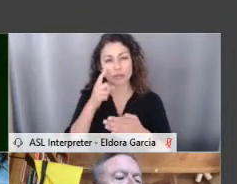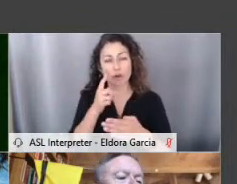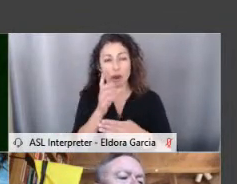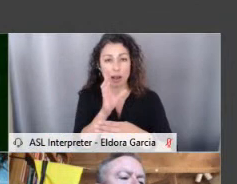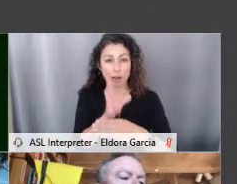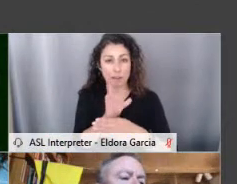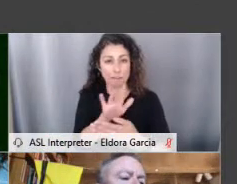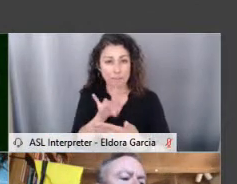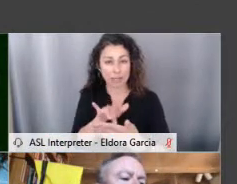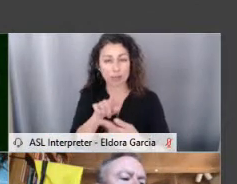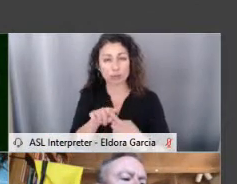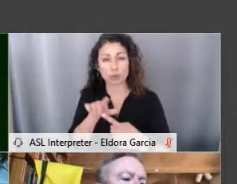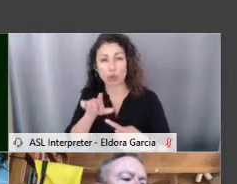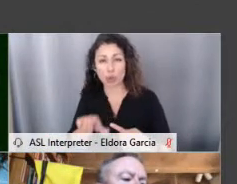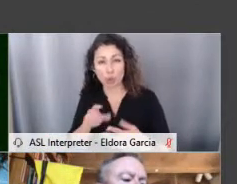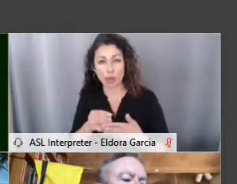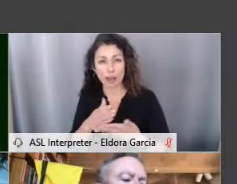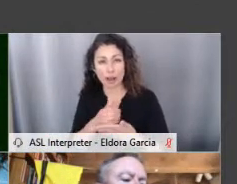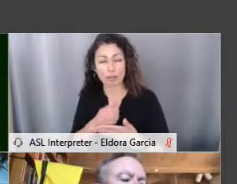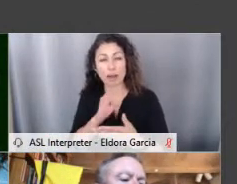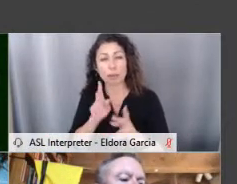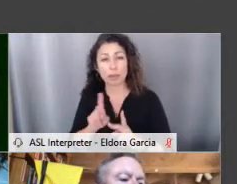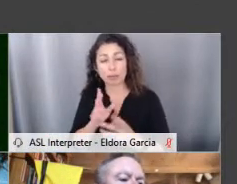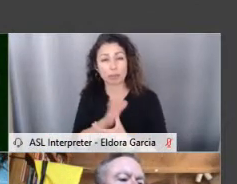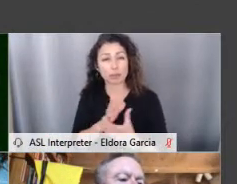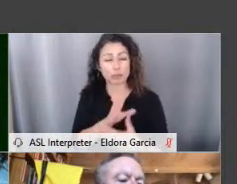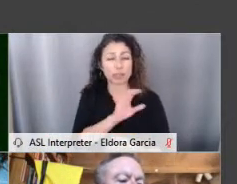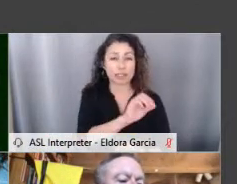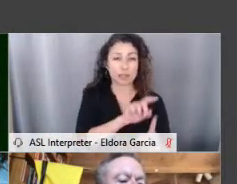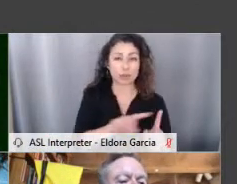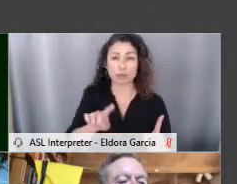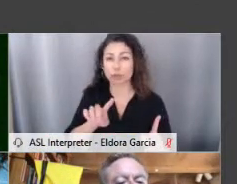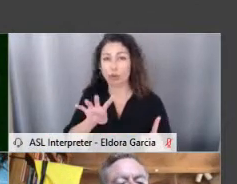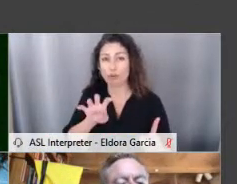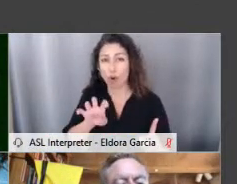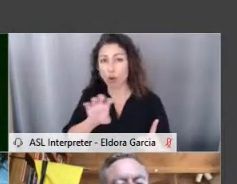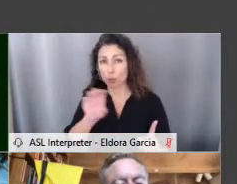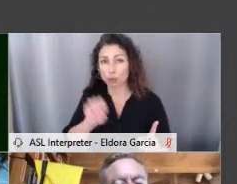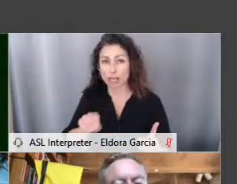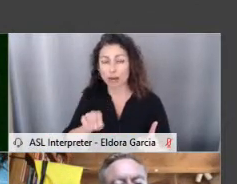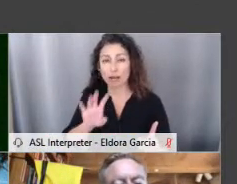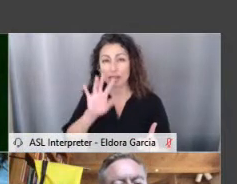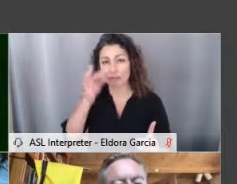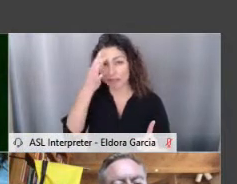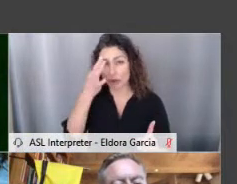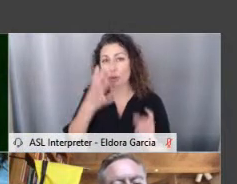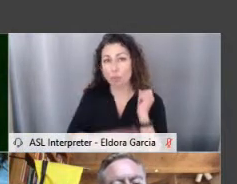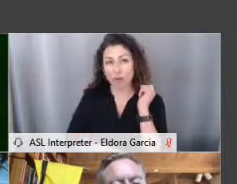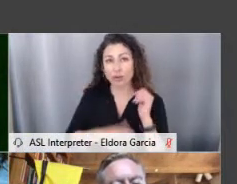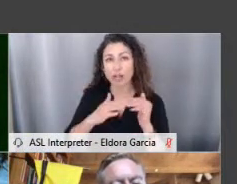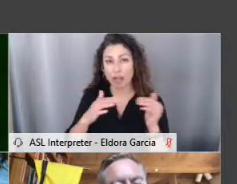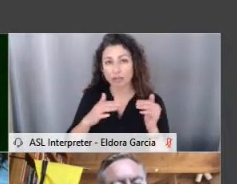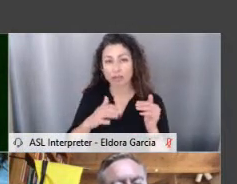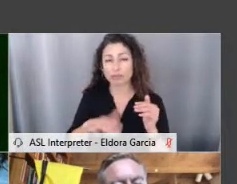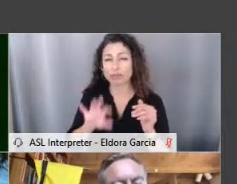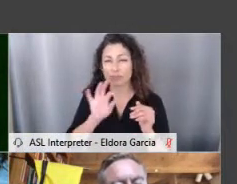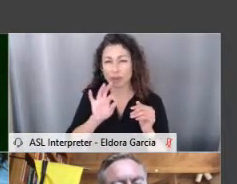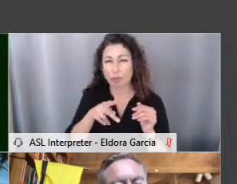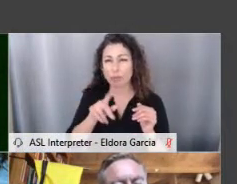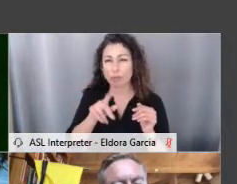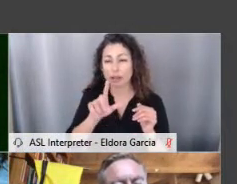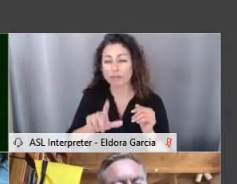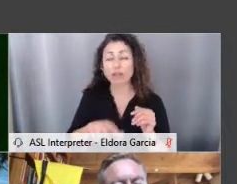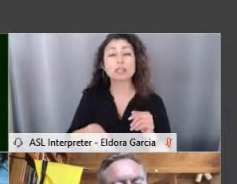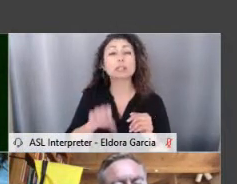income individuals. So individuals between 0 and 400% of the federal poverty level. And so what ends up happening